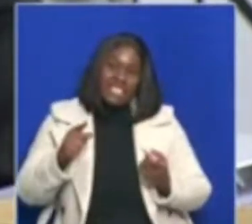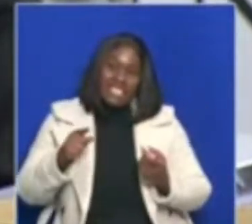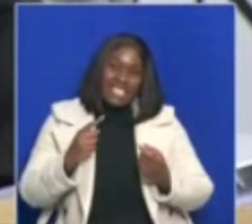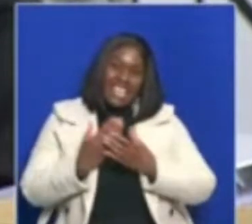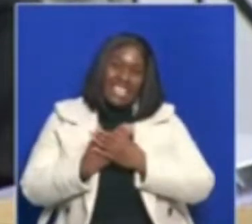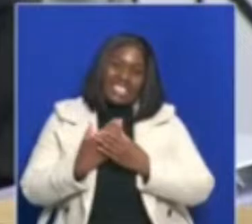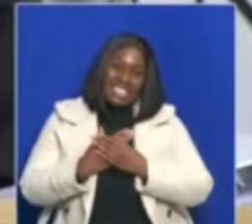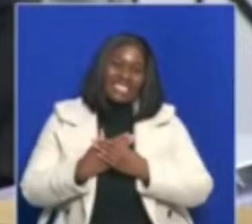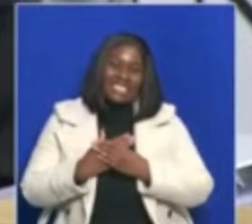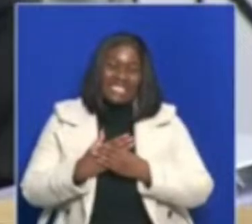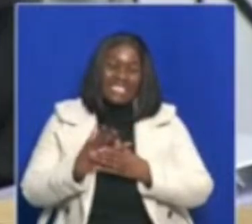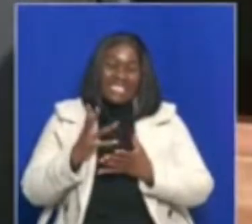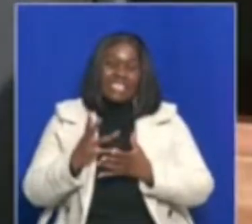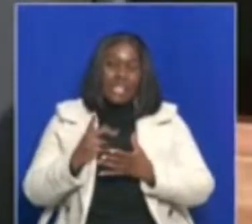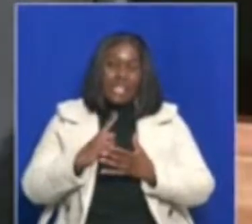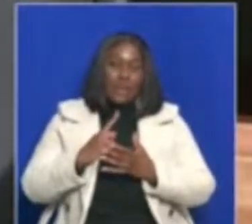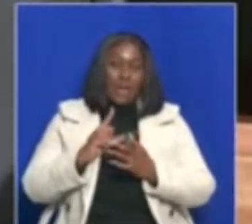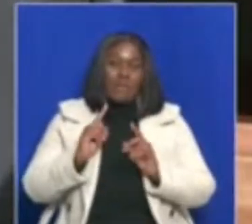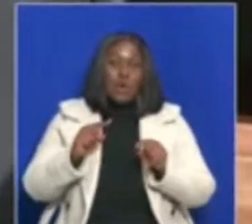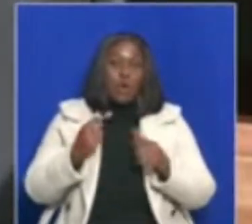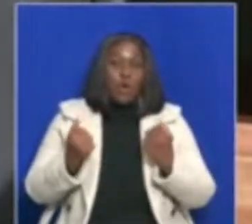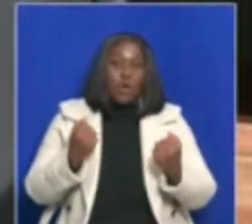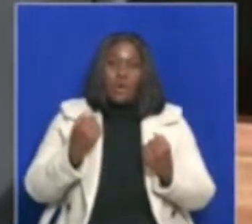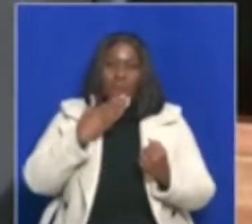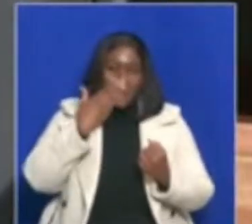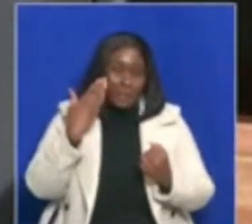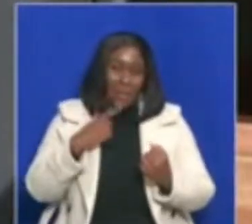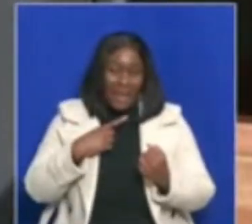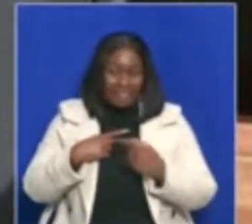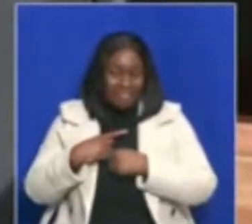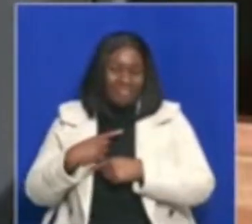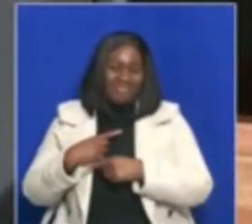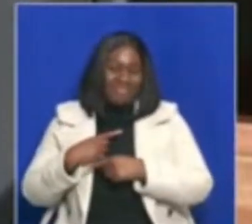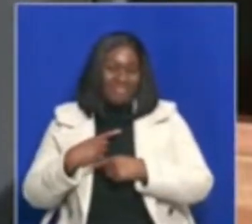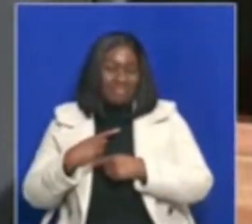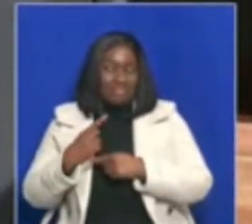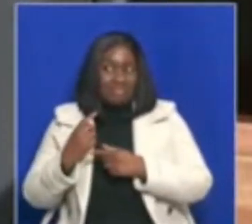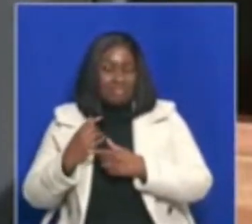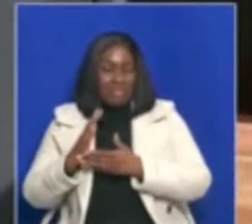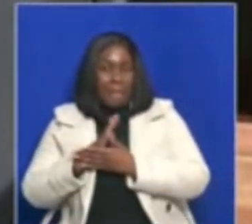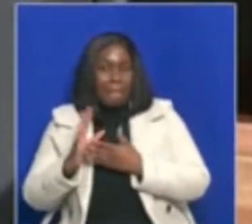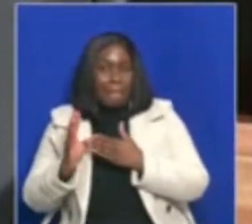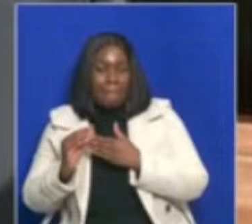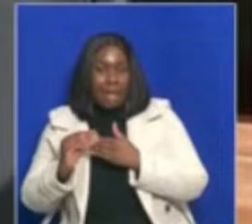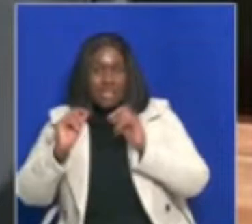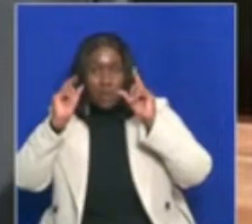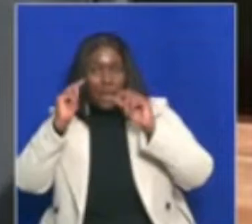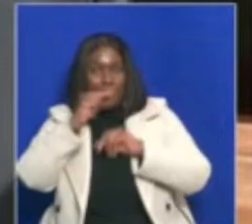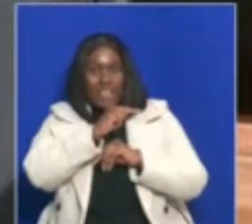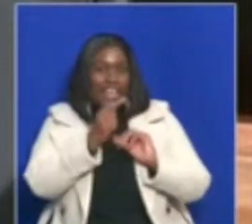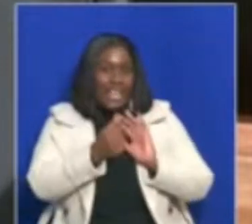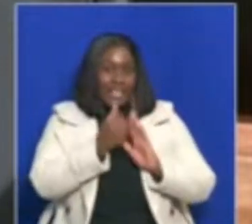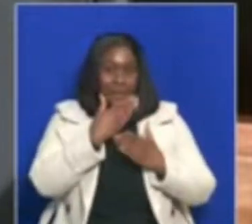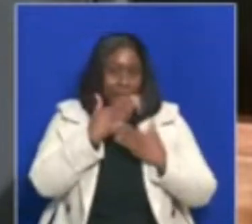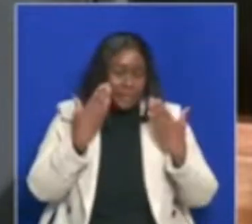that. But, I mean, in the context about which we're talking, these task teams,